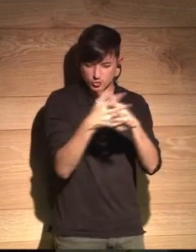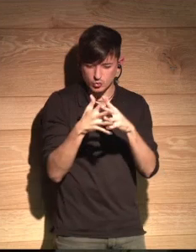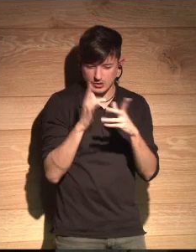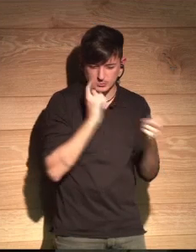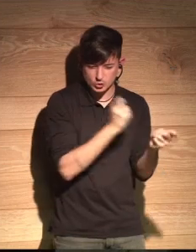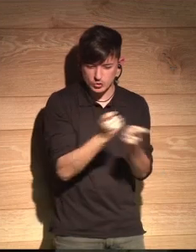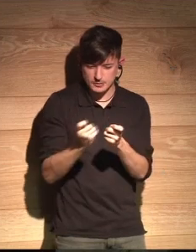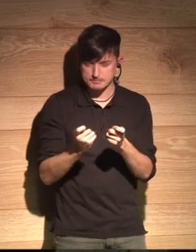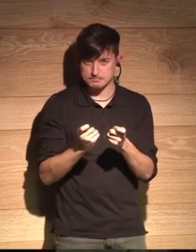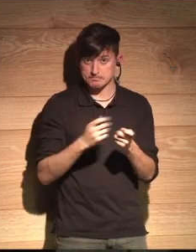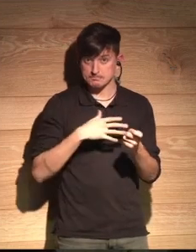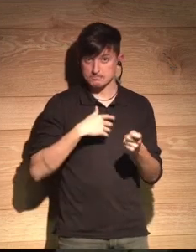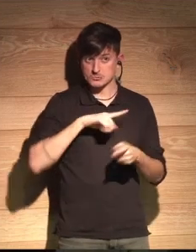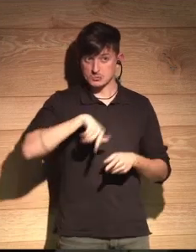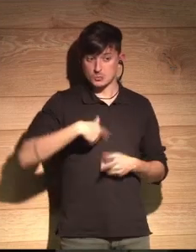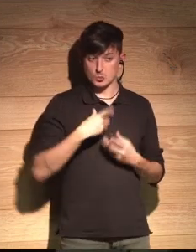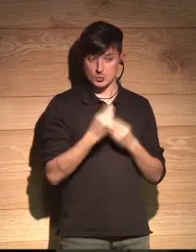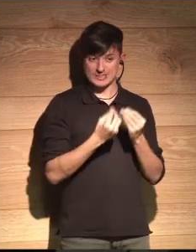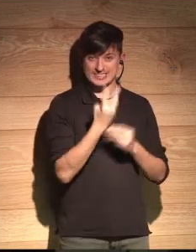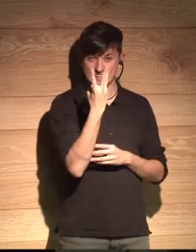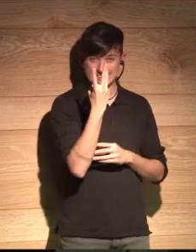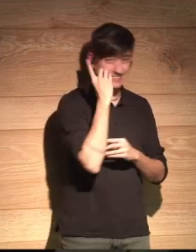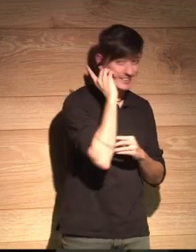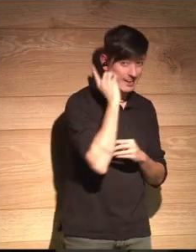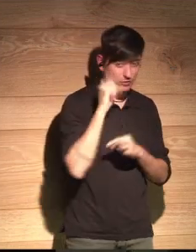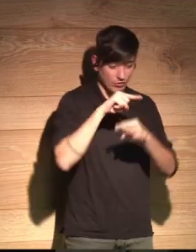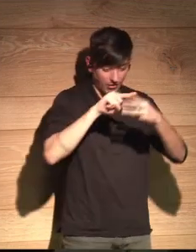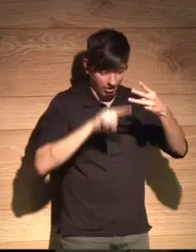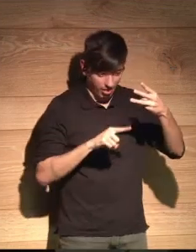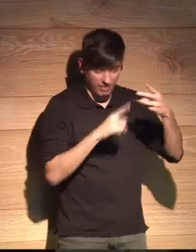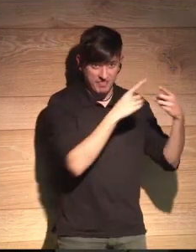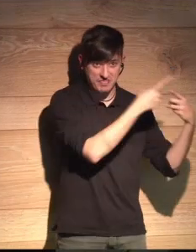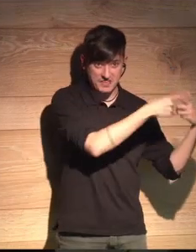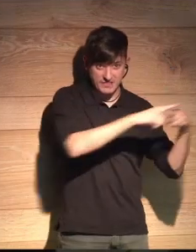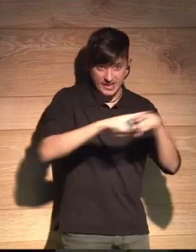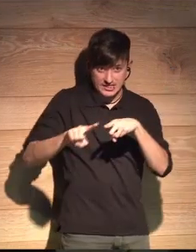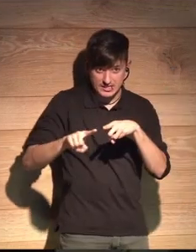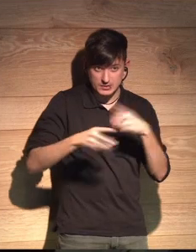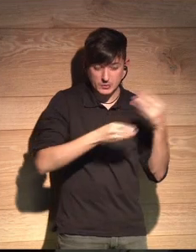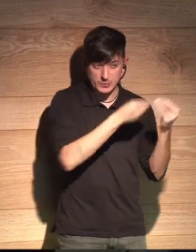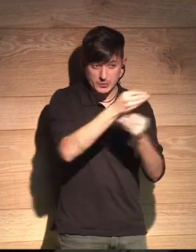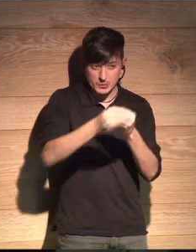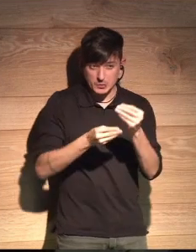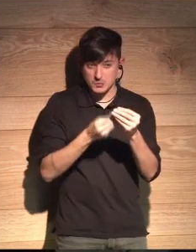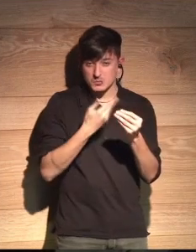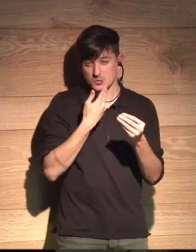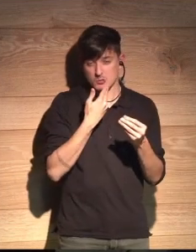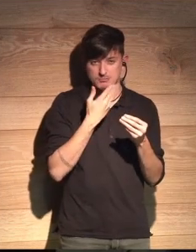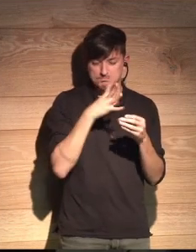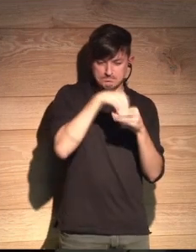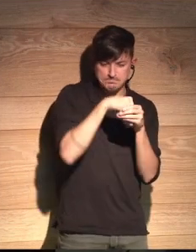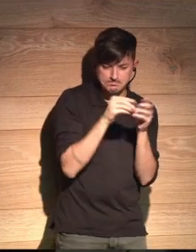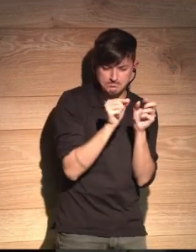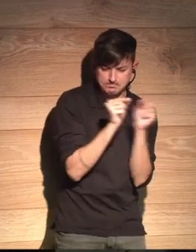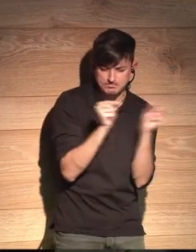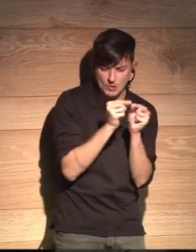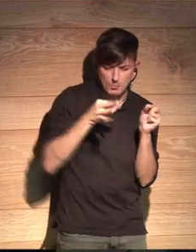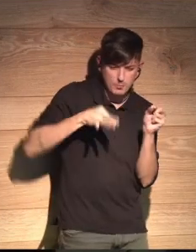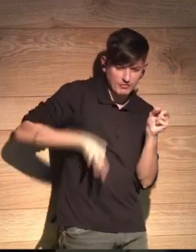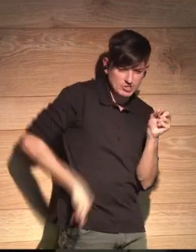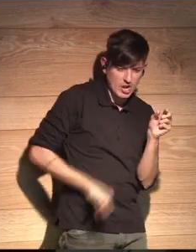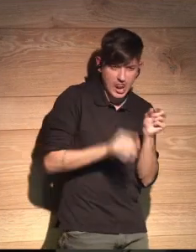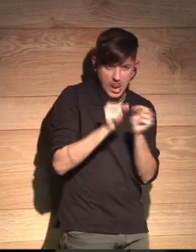different smartphones, from a professional accelerometer, as you see there, and we started monitoring the Golden Gate. Why the Golden Gate? Because it's a